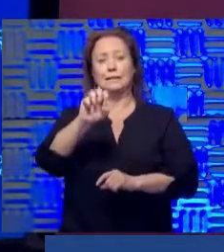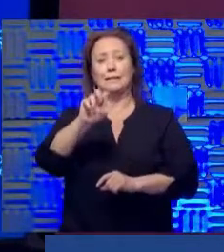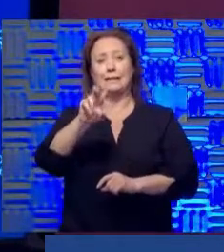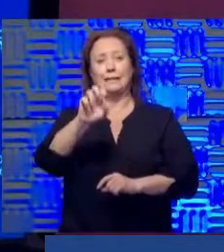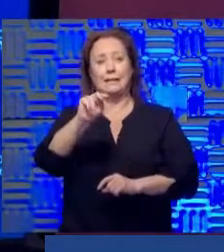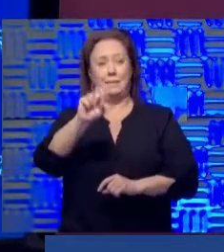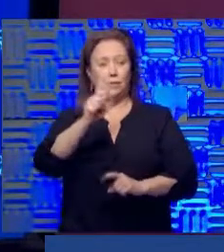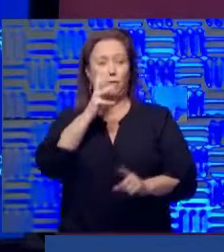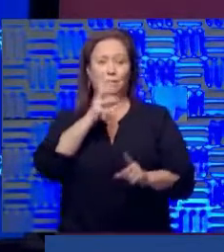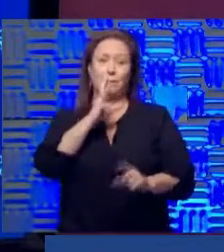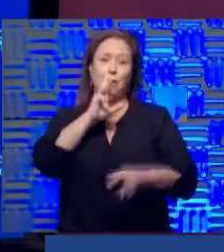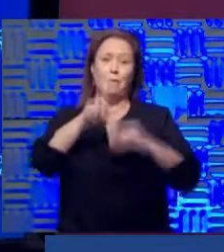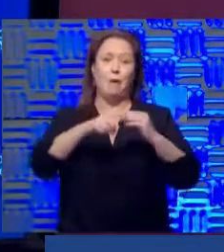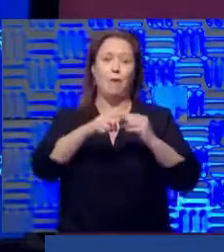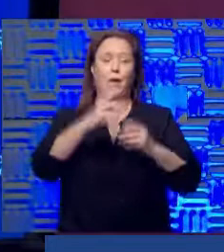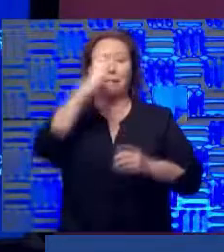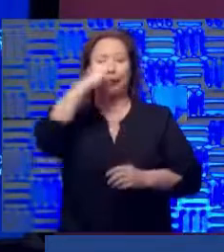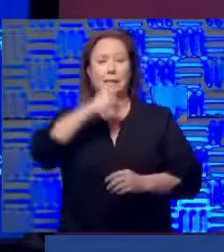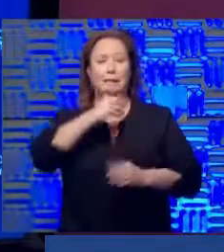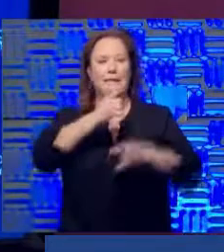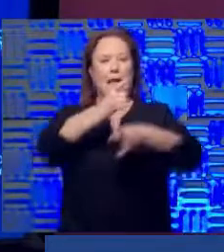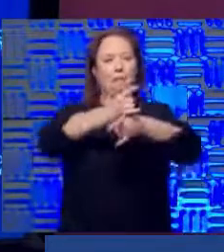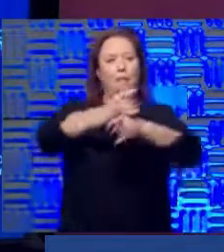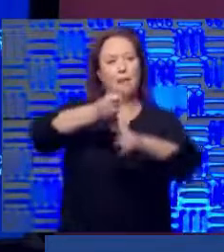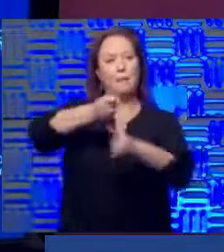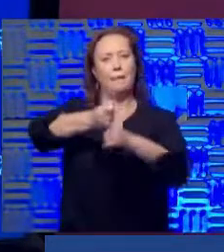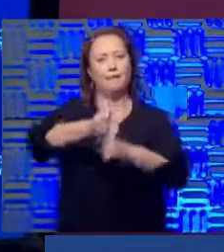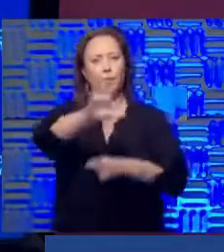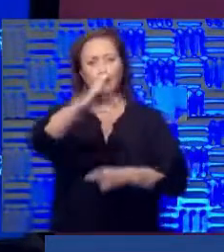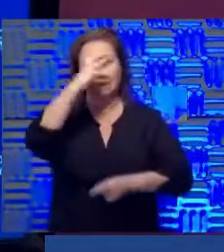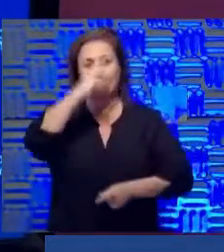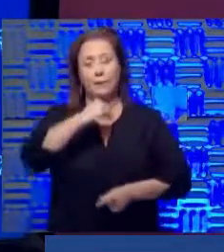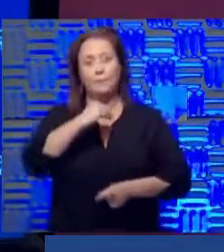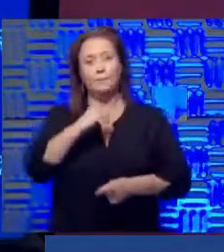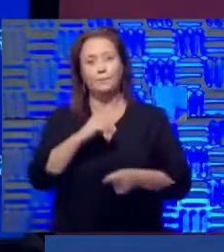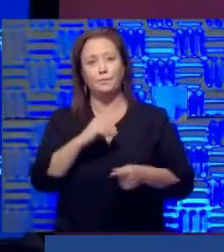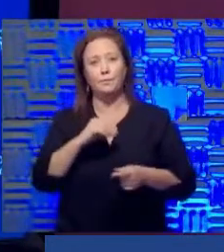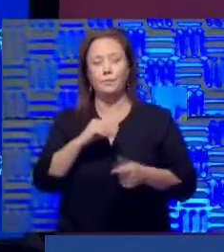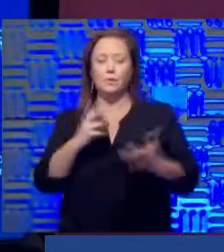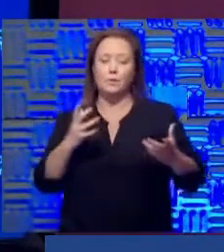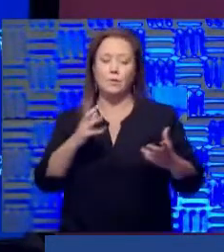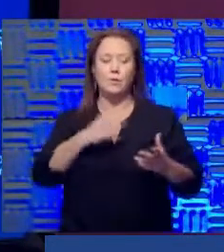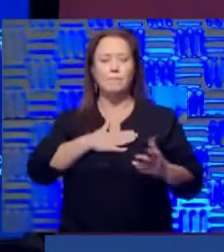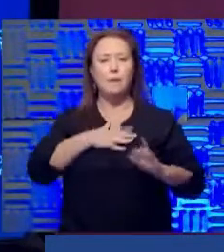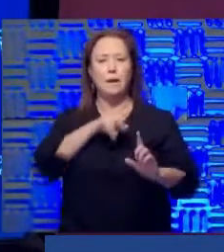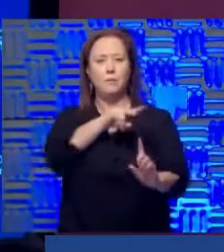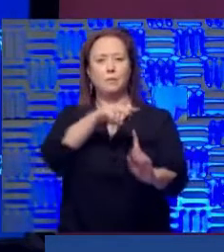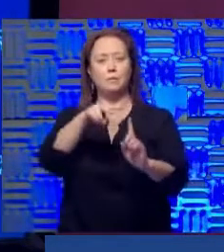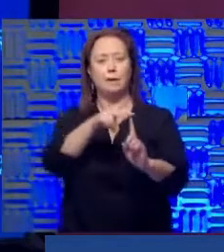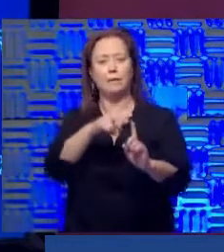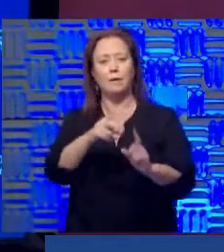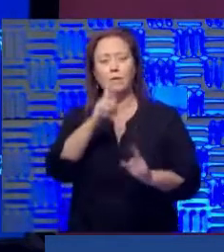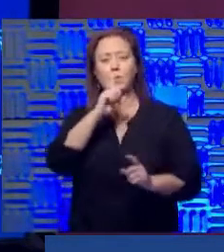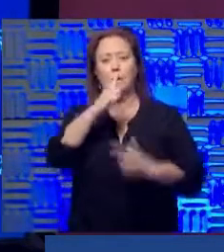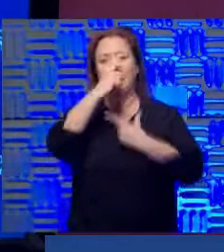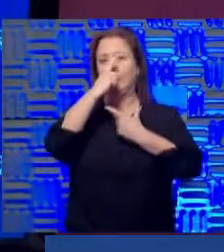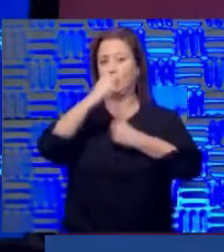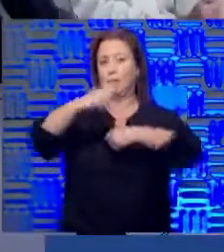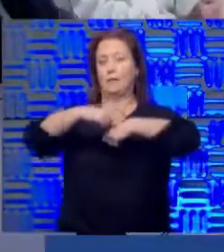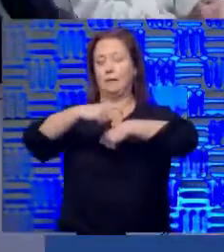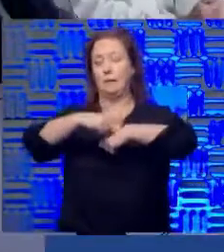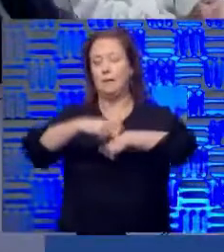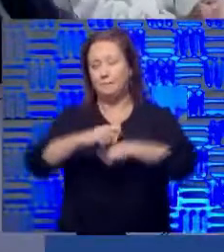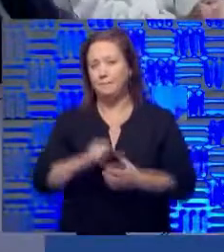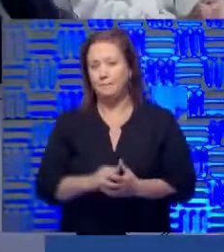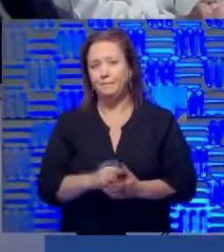about. So that's kind of let's dive in from there, but it's a really interesting time, to say